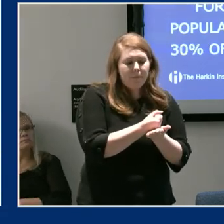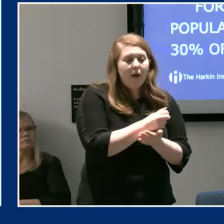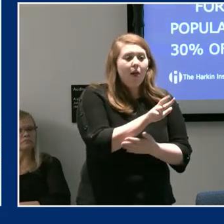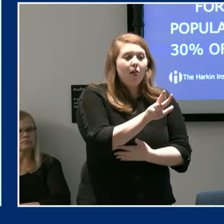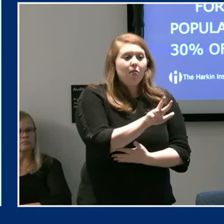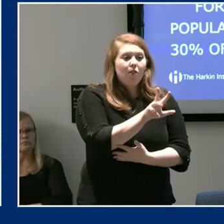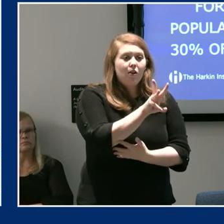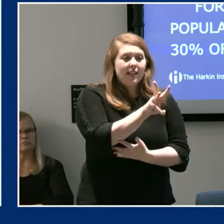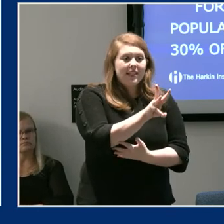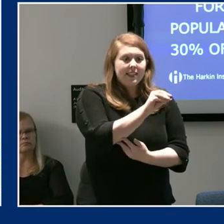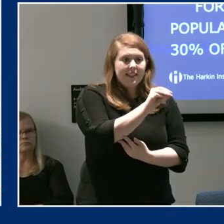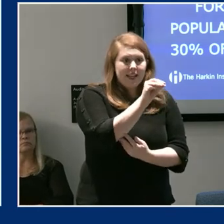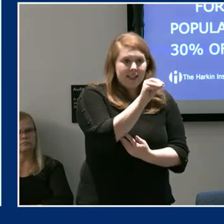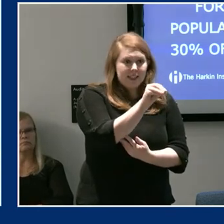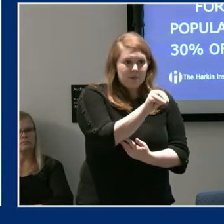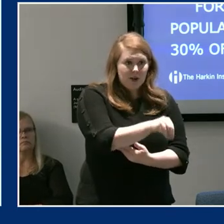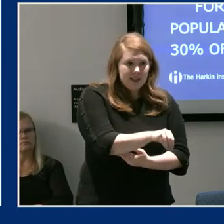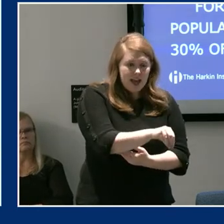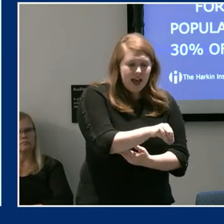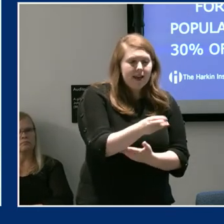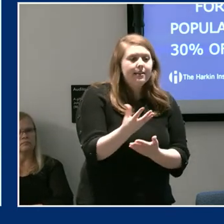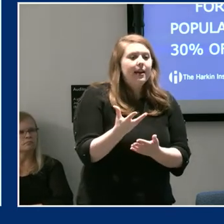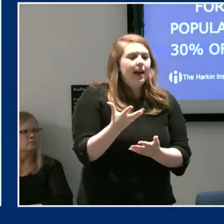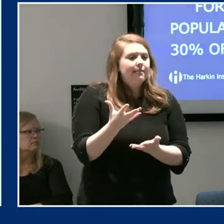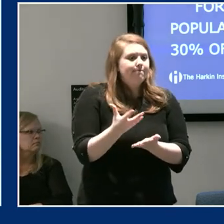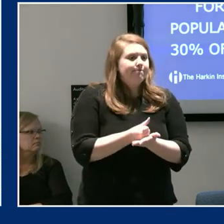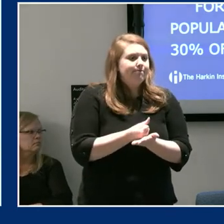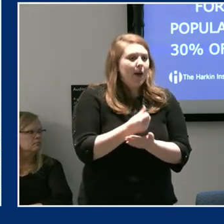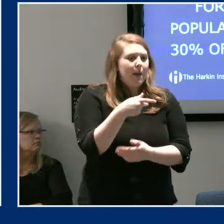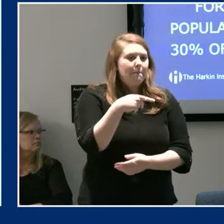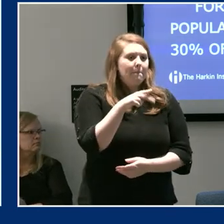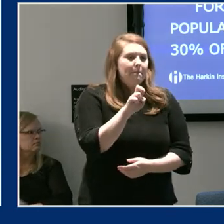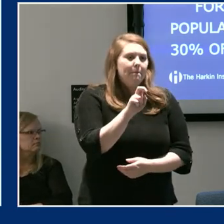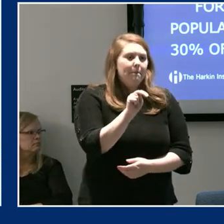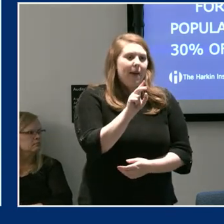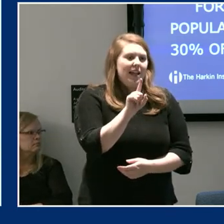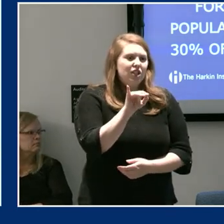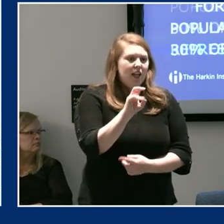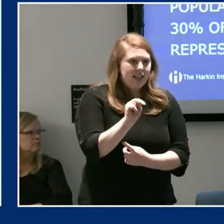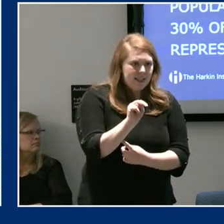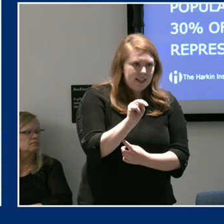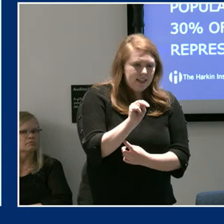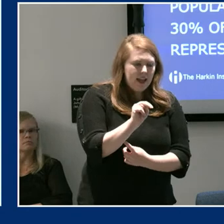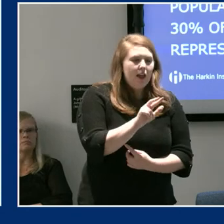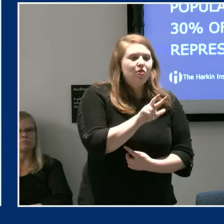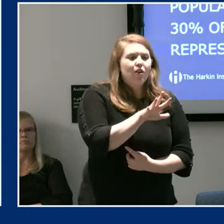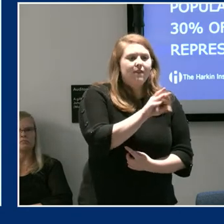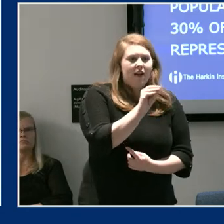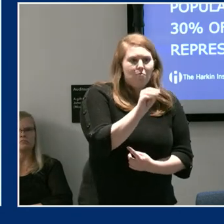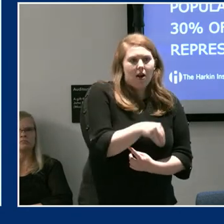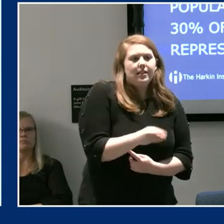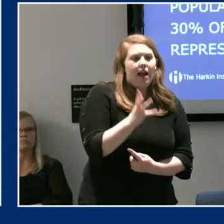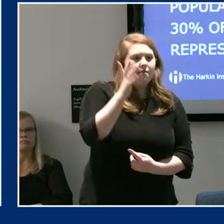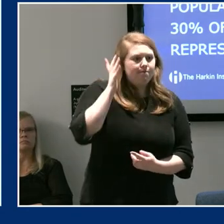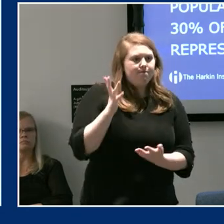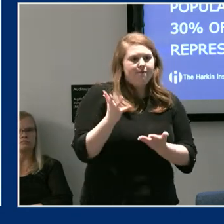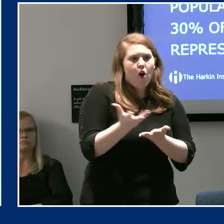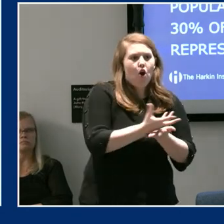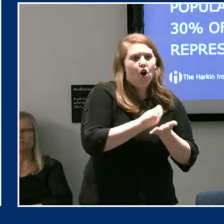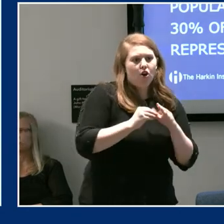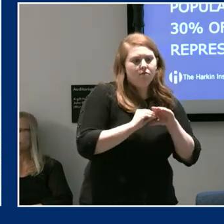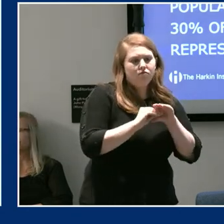36% is represented by pensions and 25% earnings. Social Security